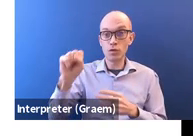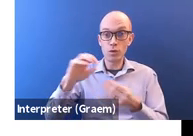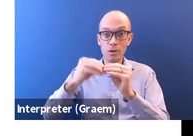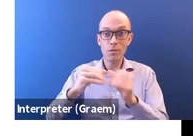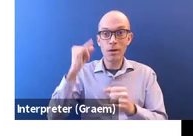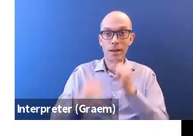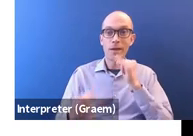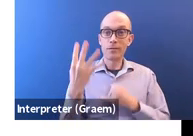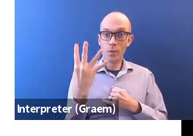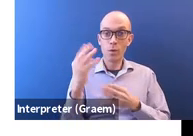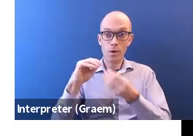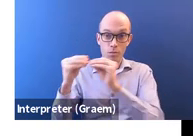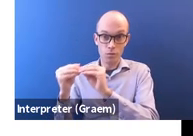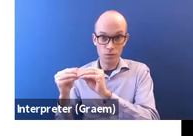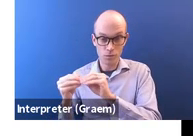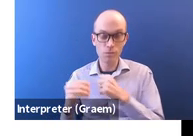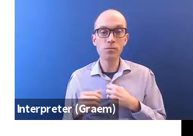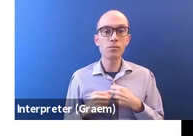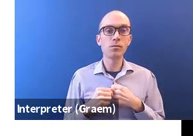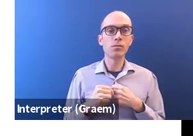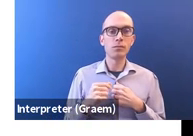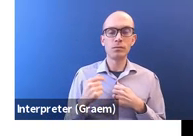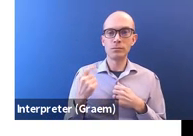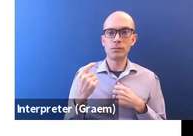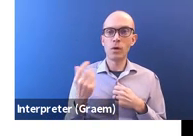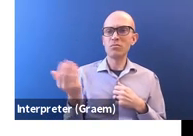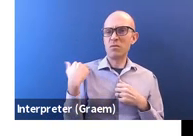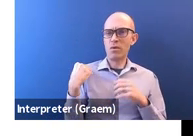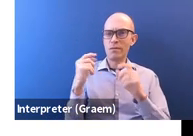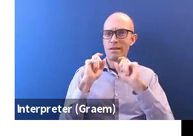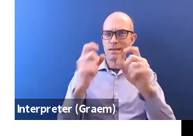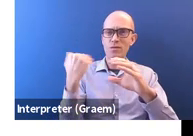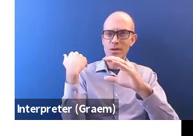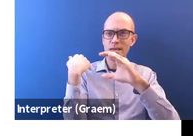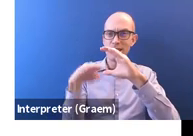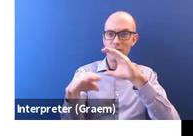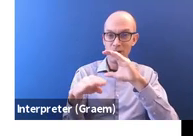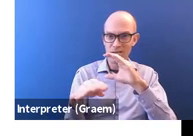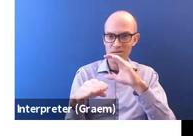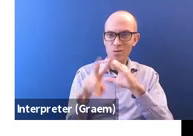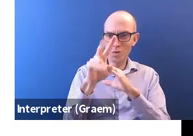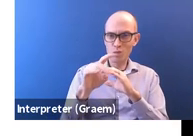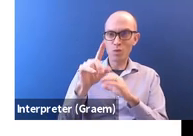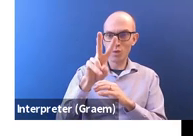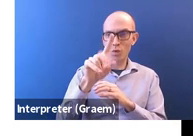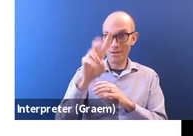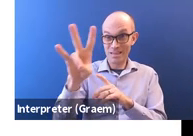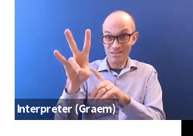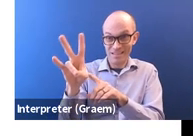The email address I gave you at the beginning, the 2172, that's the best way to get a hold of the store. If you need